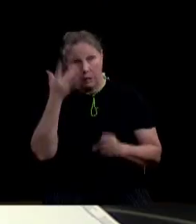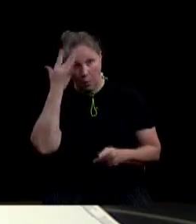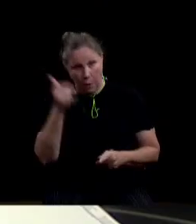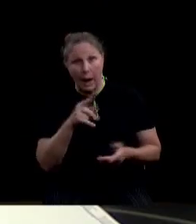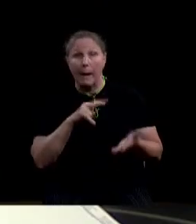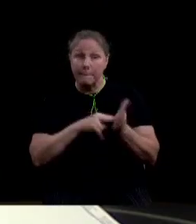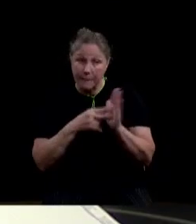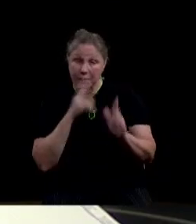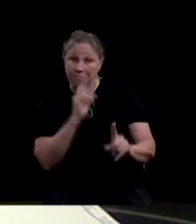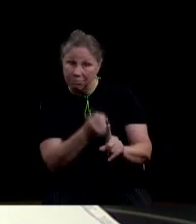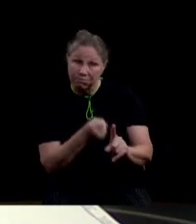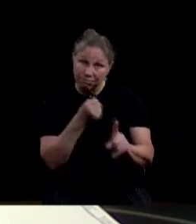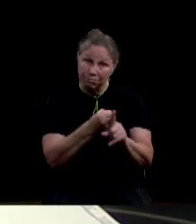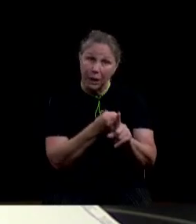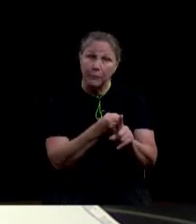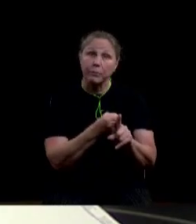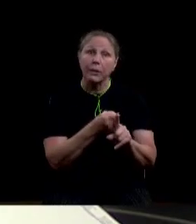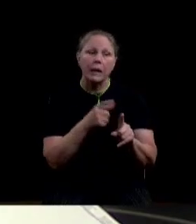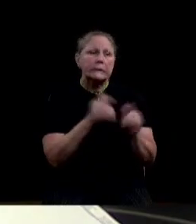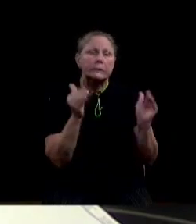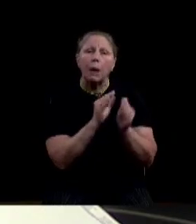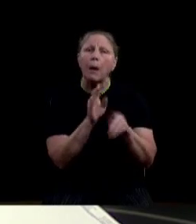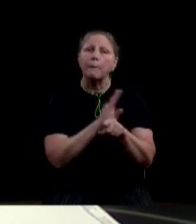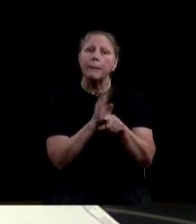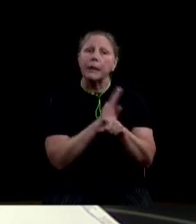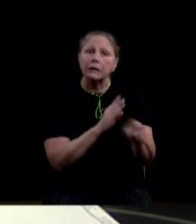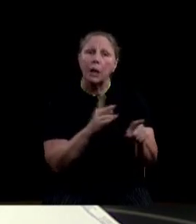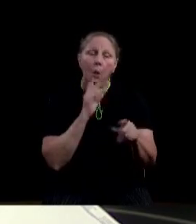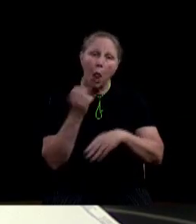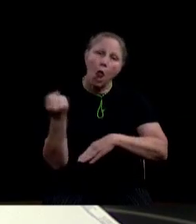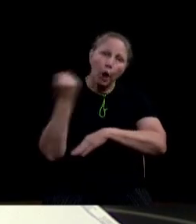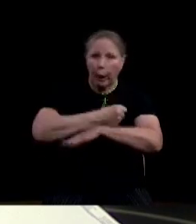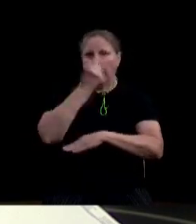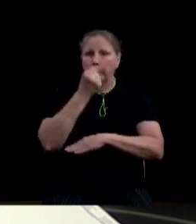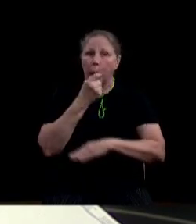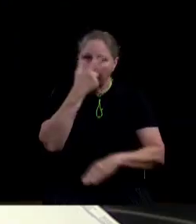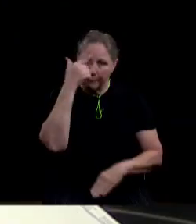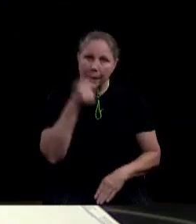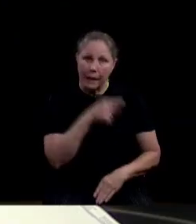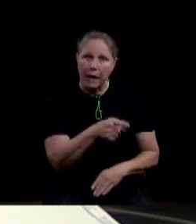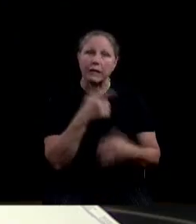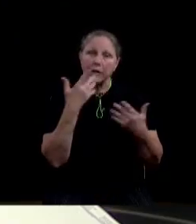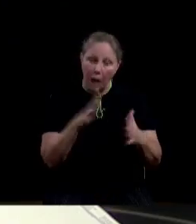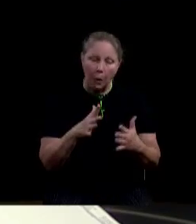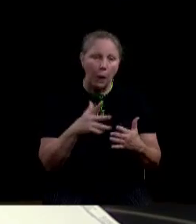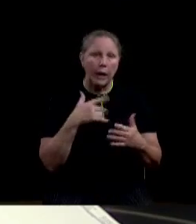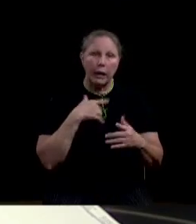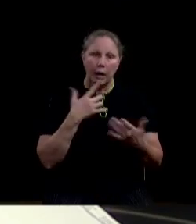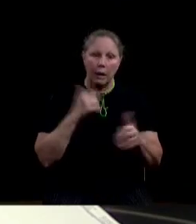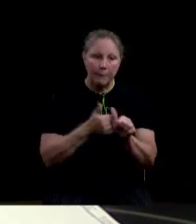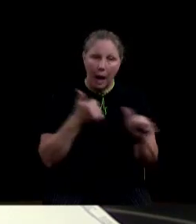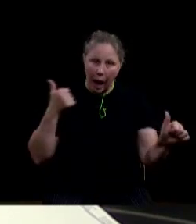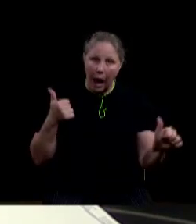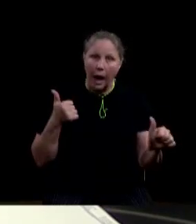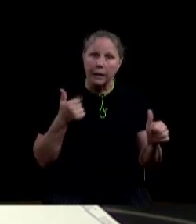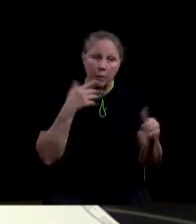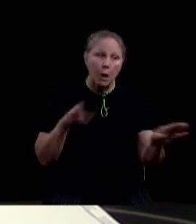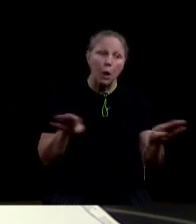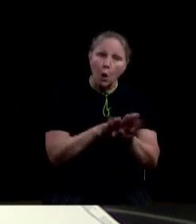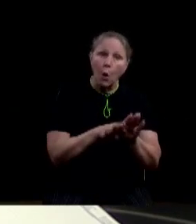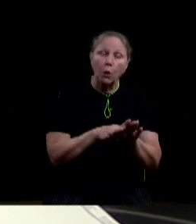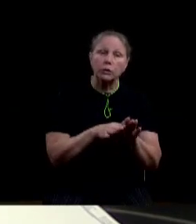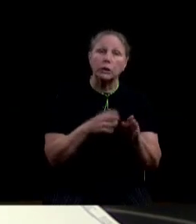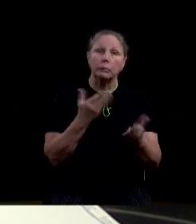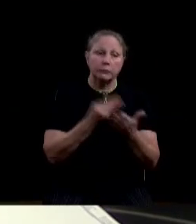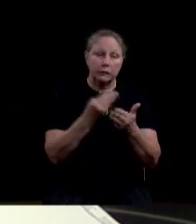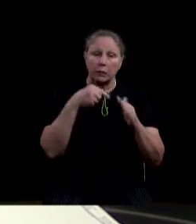businesses will go out of business because they were already suffering from being closed down? You enacting this is not protecting us. You